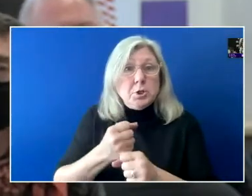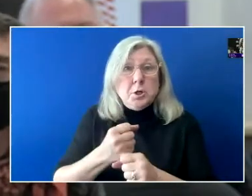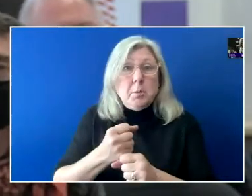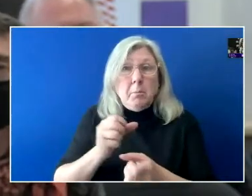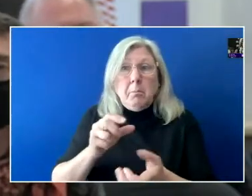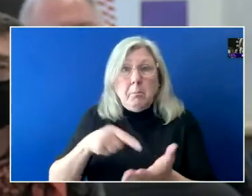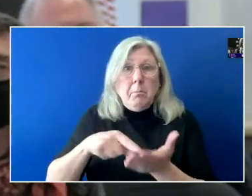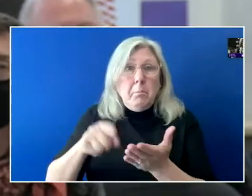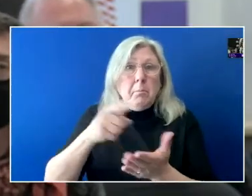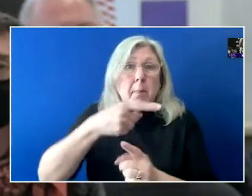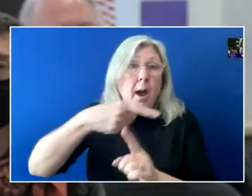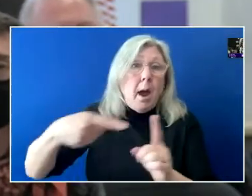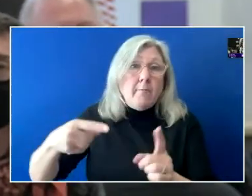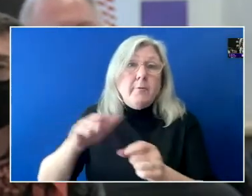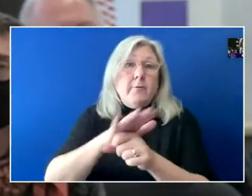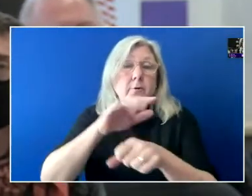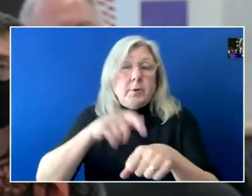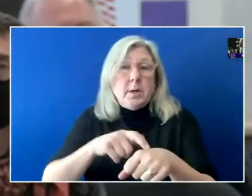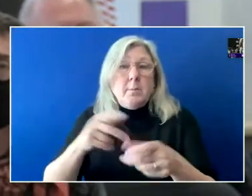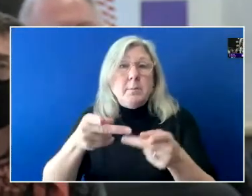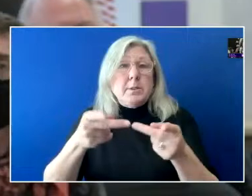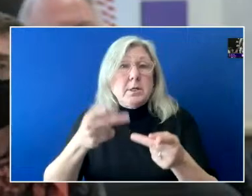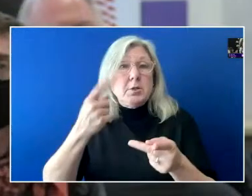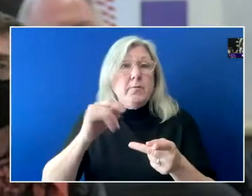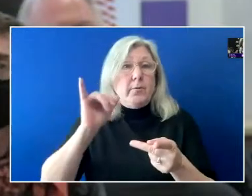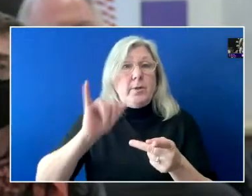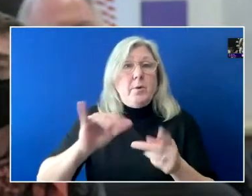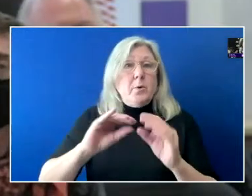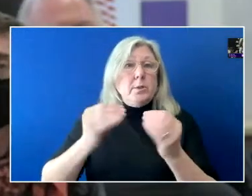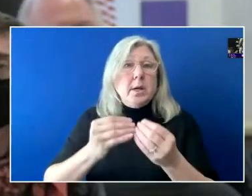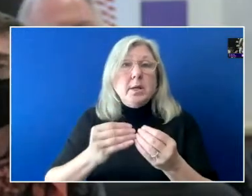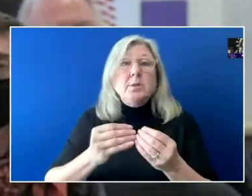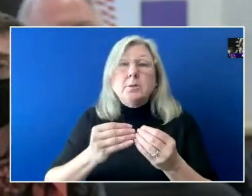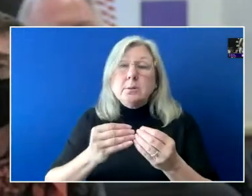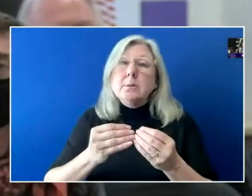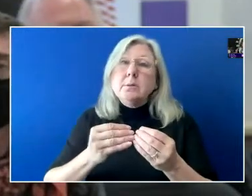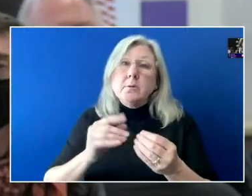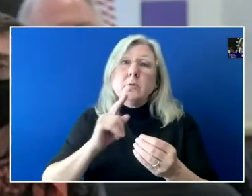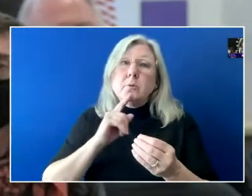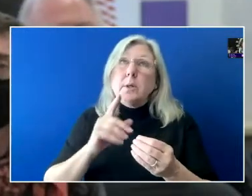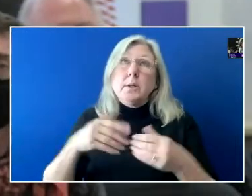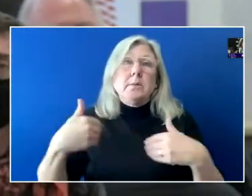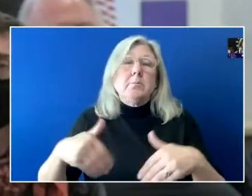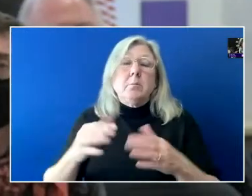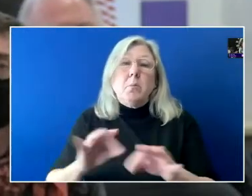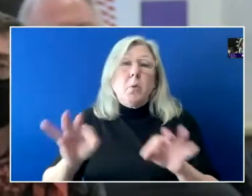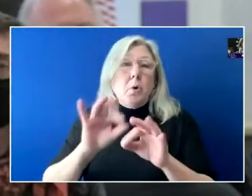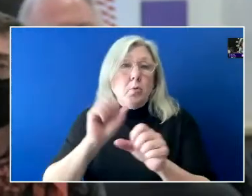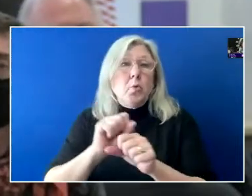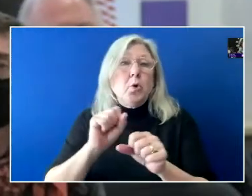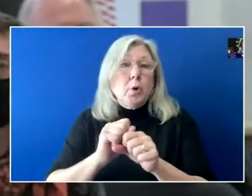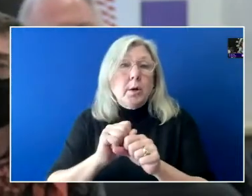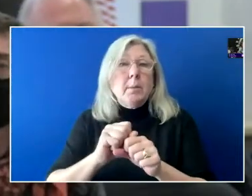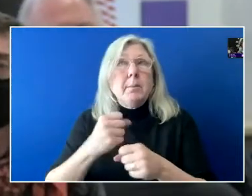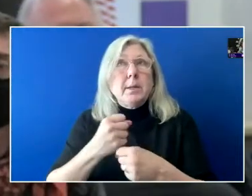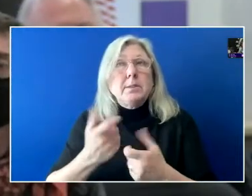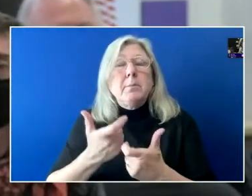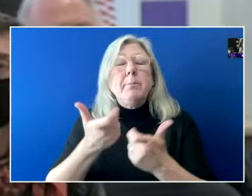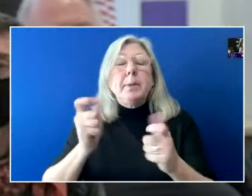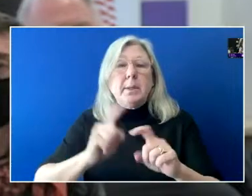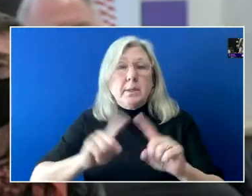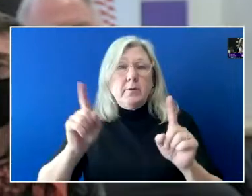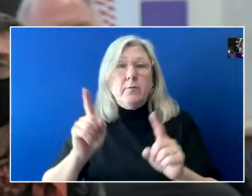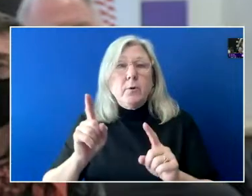organization which is really doing like tremendously important work and makes a big difference um I